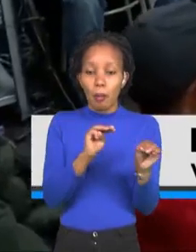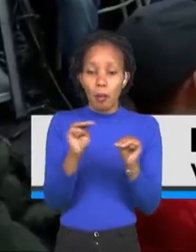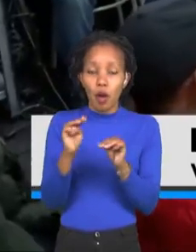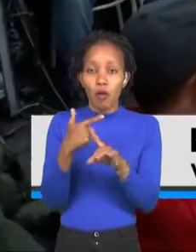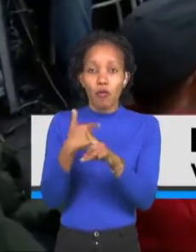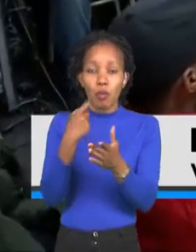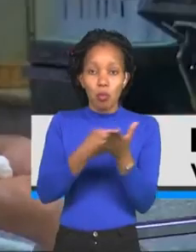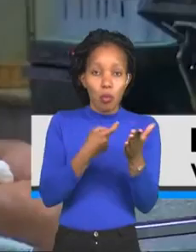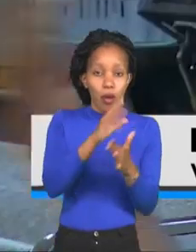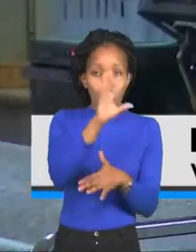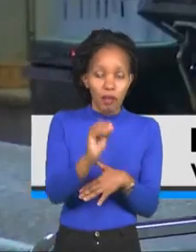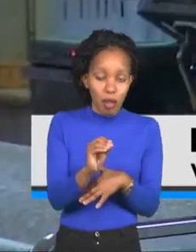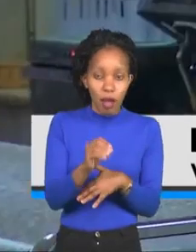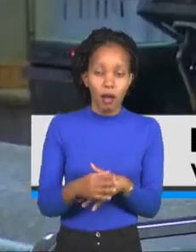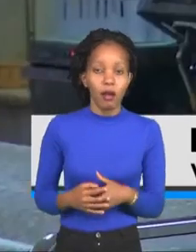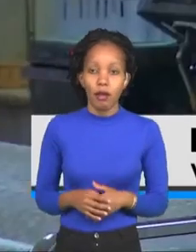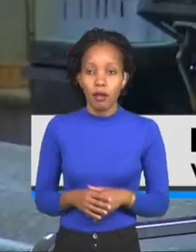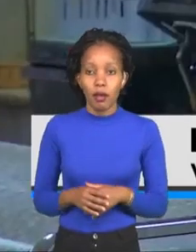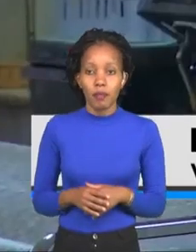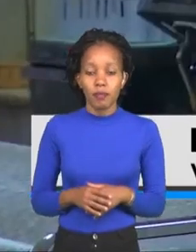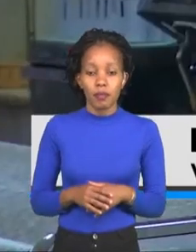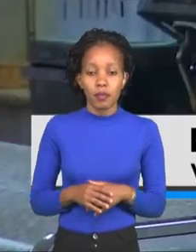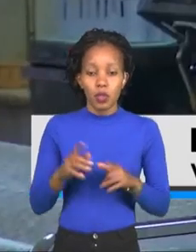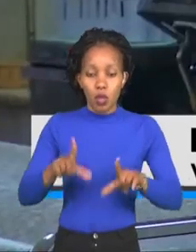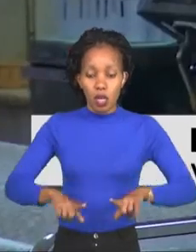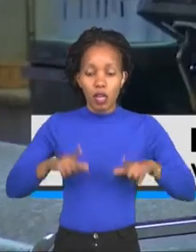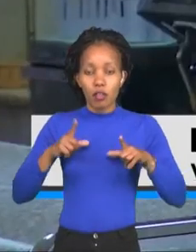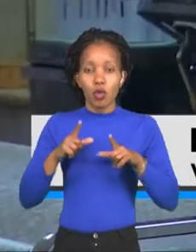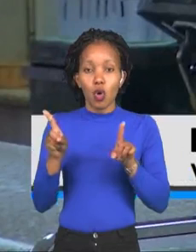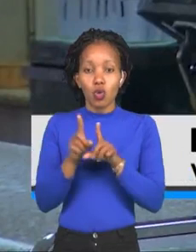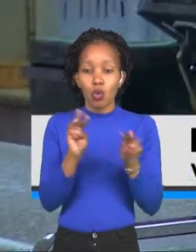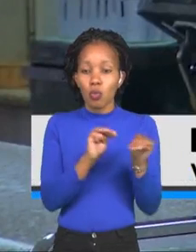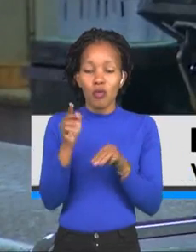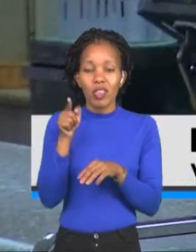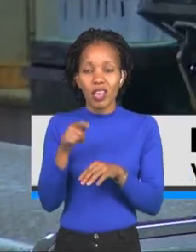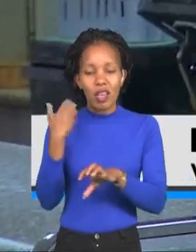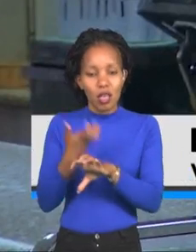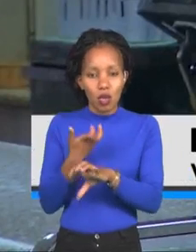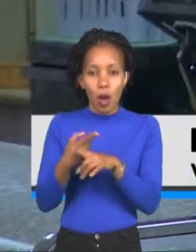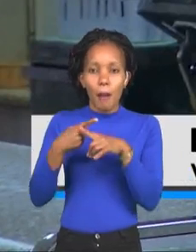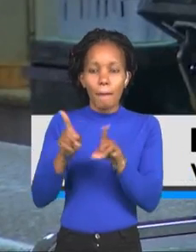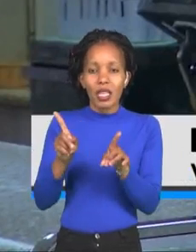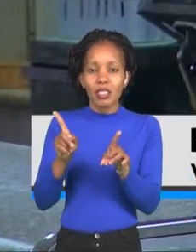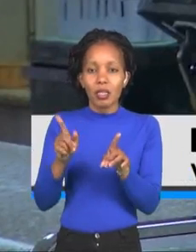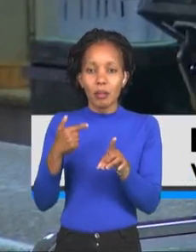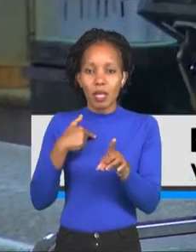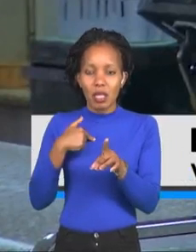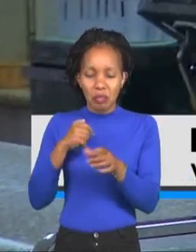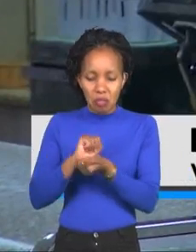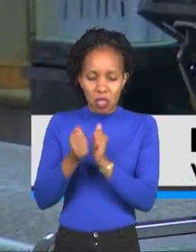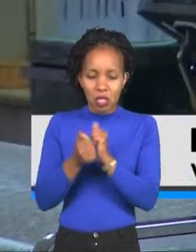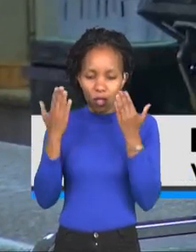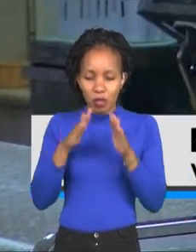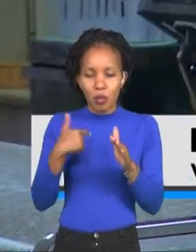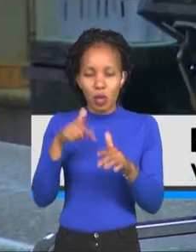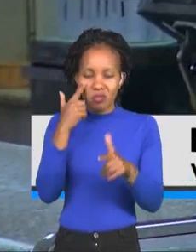former colonies in Africa. Living and moving here was terribly hard, but I had a year to adjust. I cried the entire year because